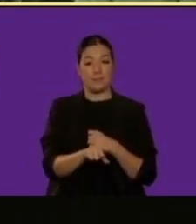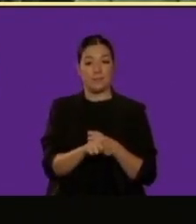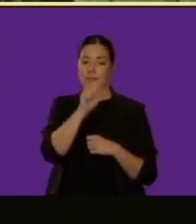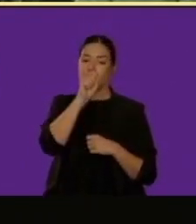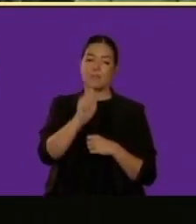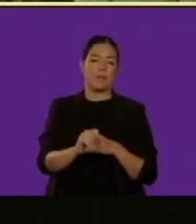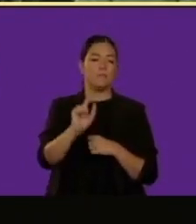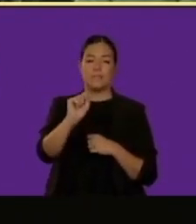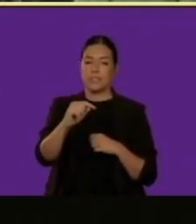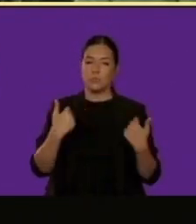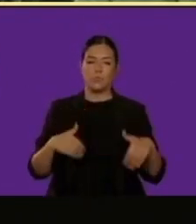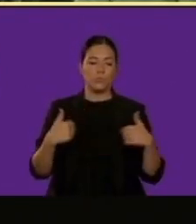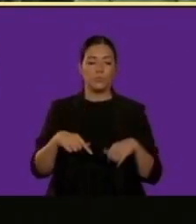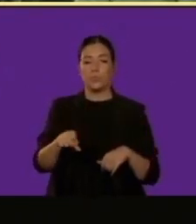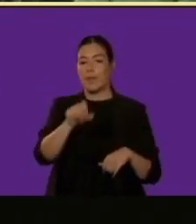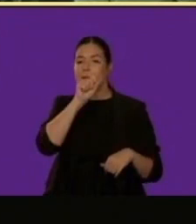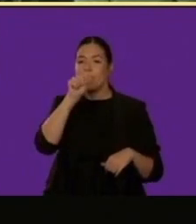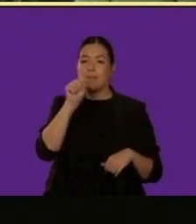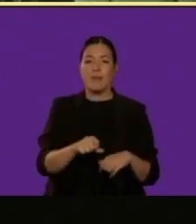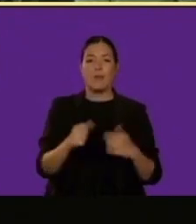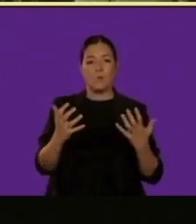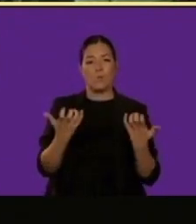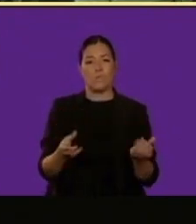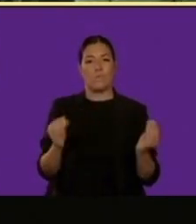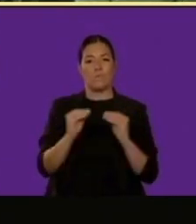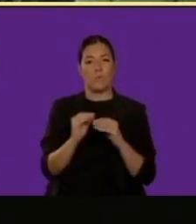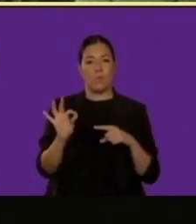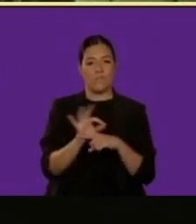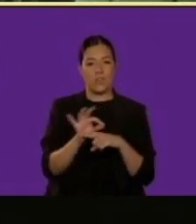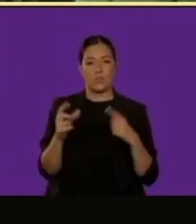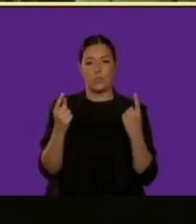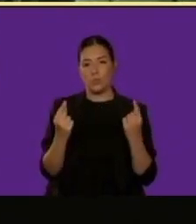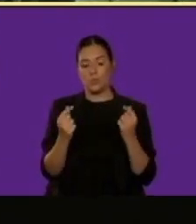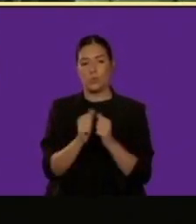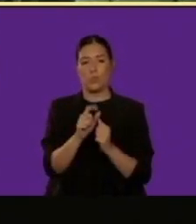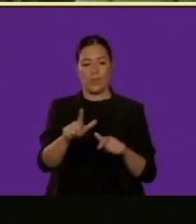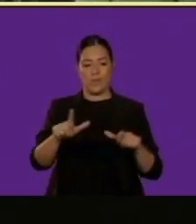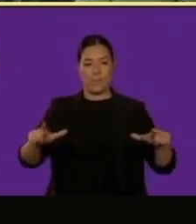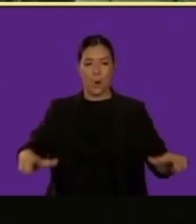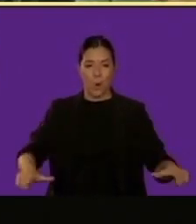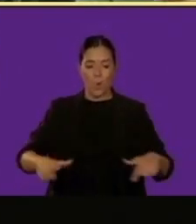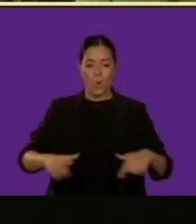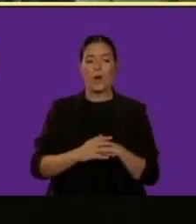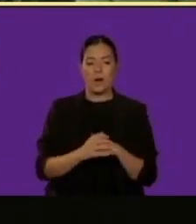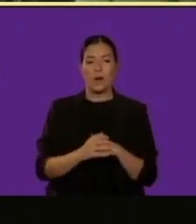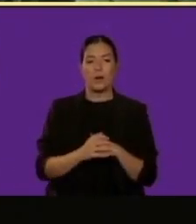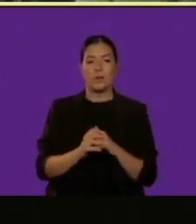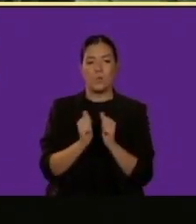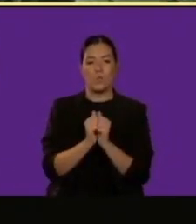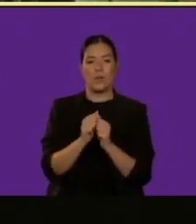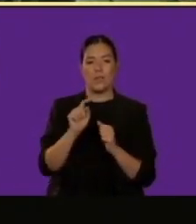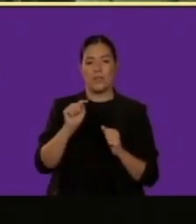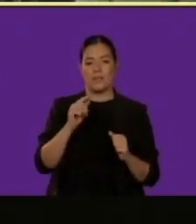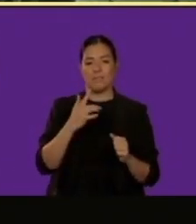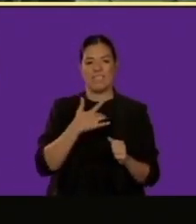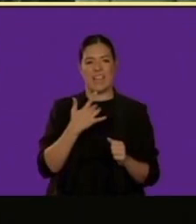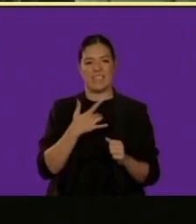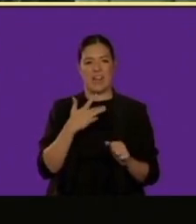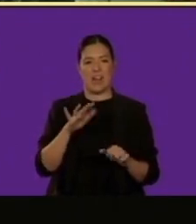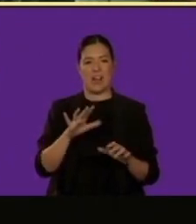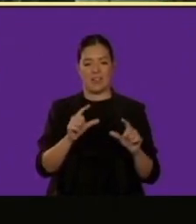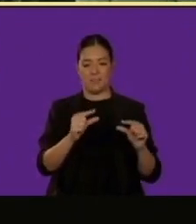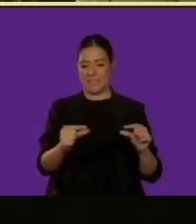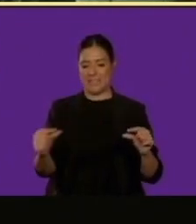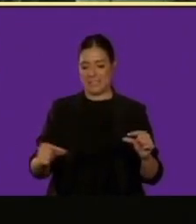children, because they can learn with their hands without screens, help the children to understand the concept, to go to the